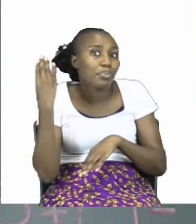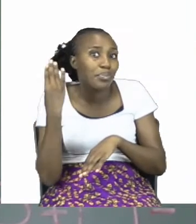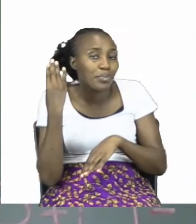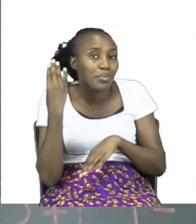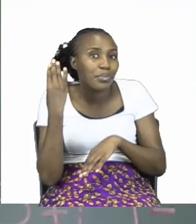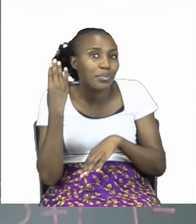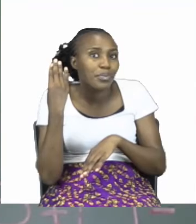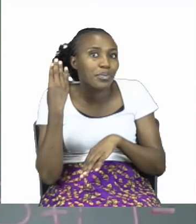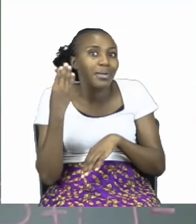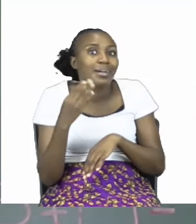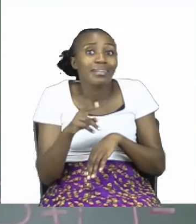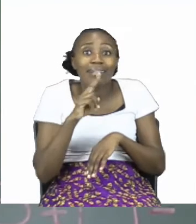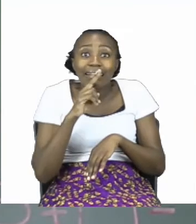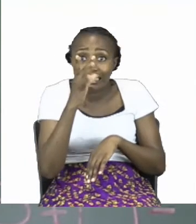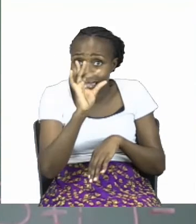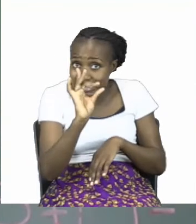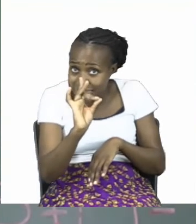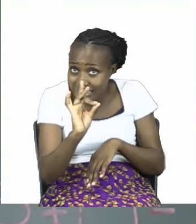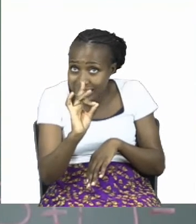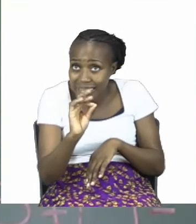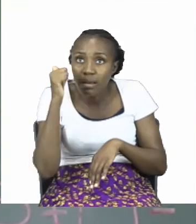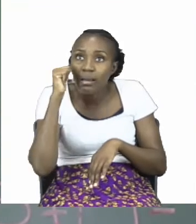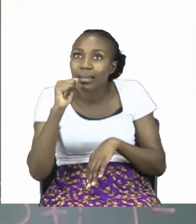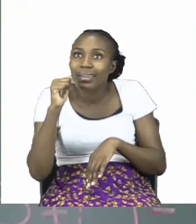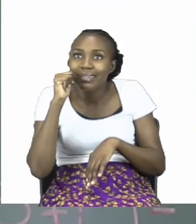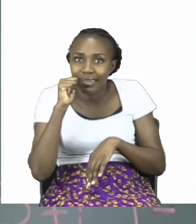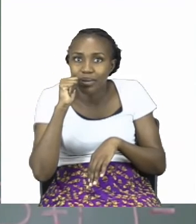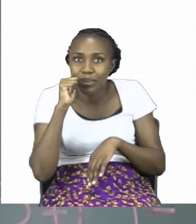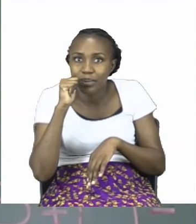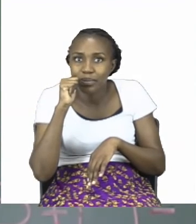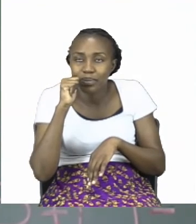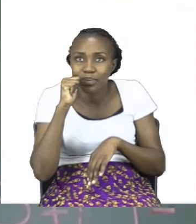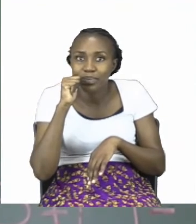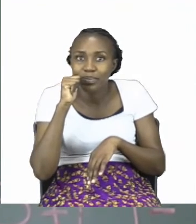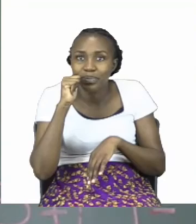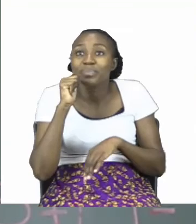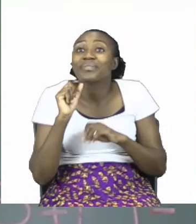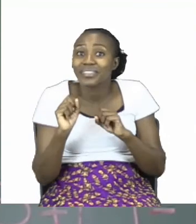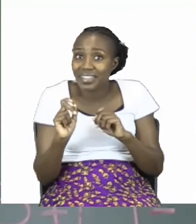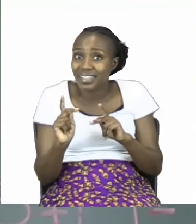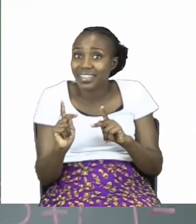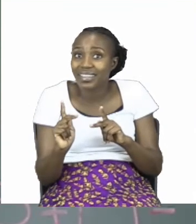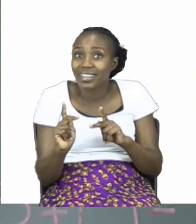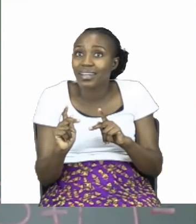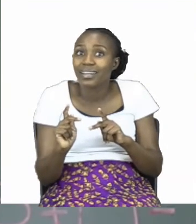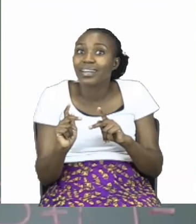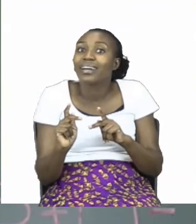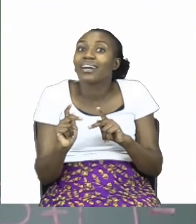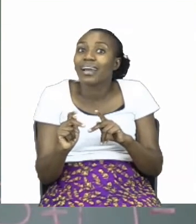it blue. And if your answer is yellow, or rather 8, you're going to color